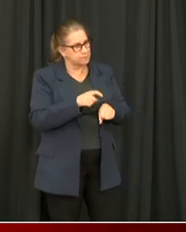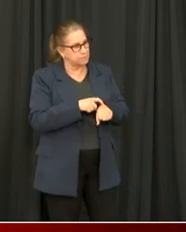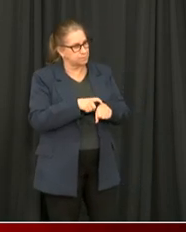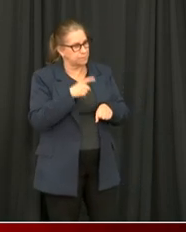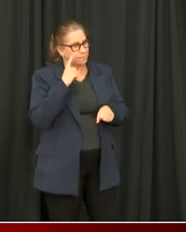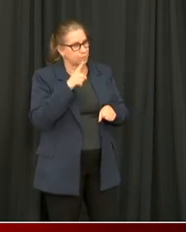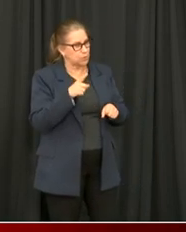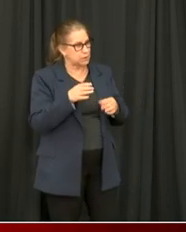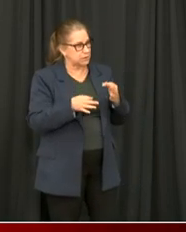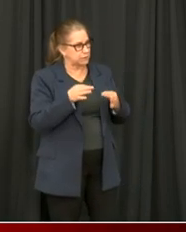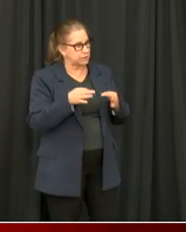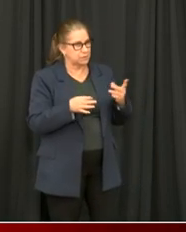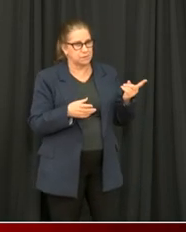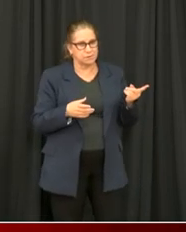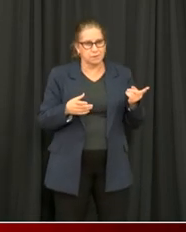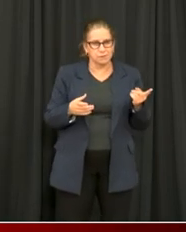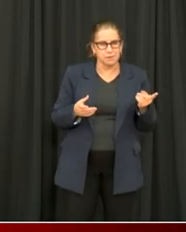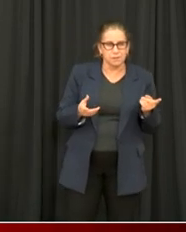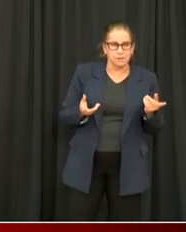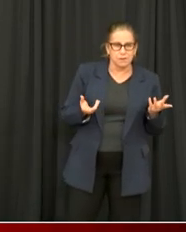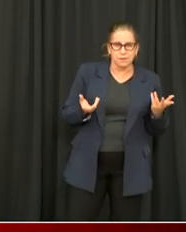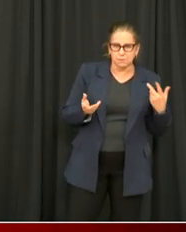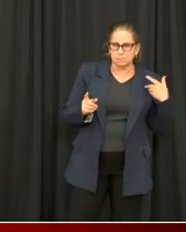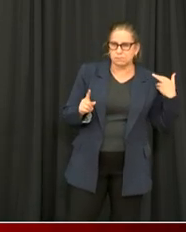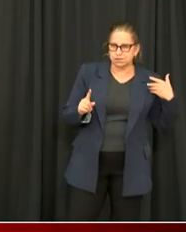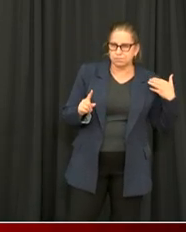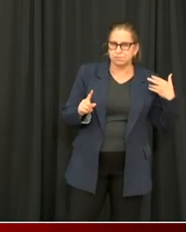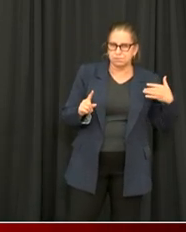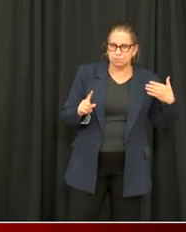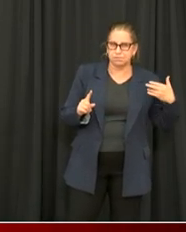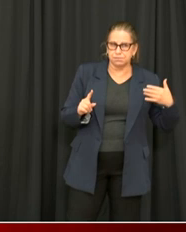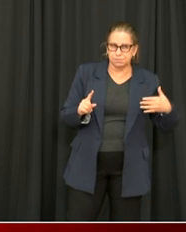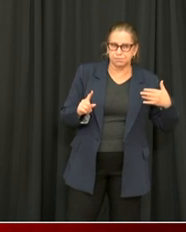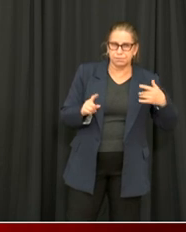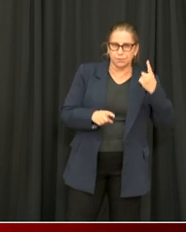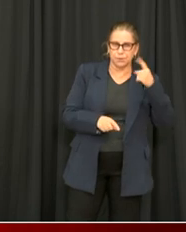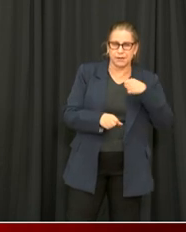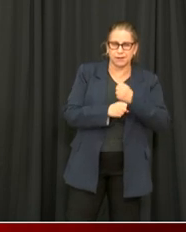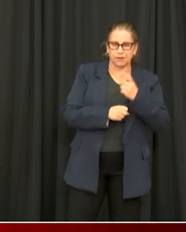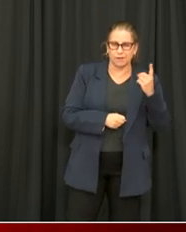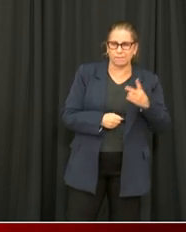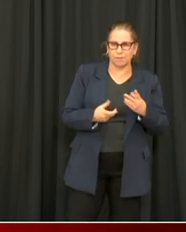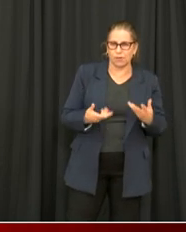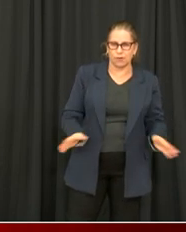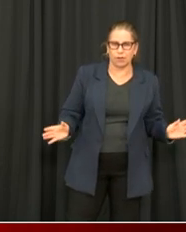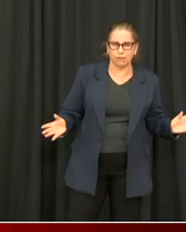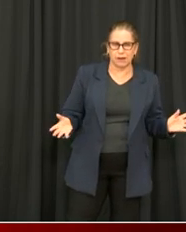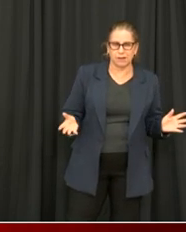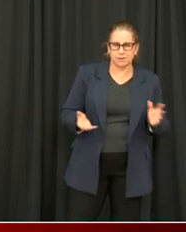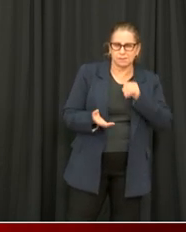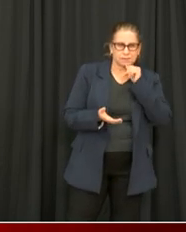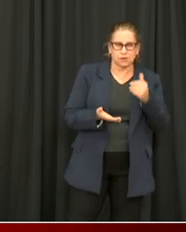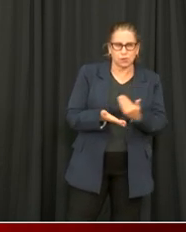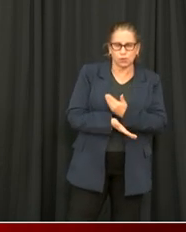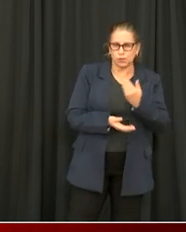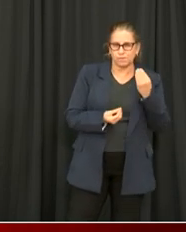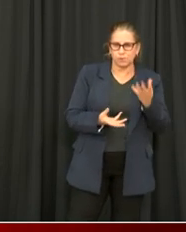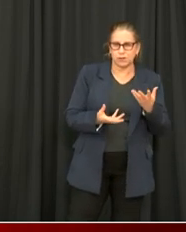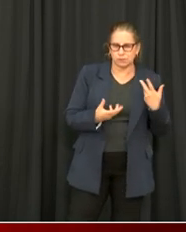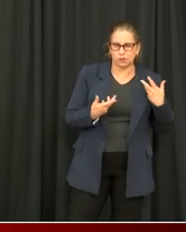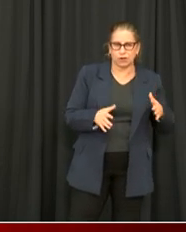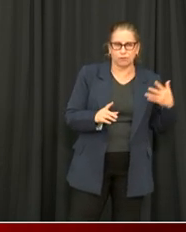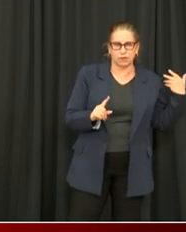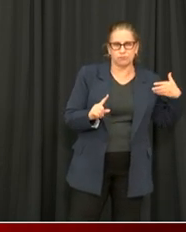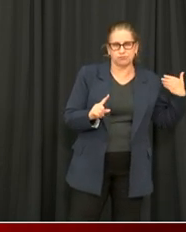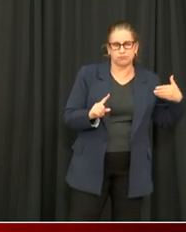been, we've been having hearings on this for the better part of a year and a half. So I hope so, but that will be up